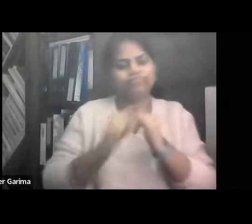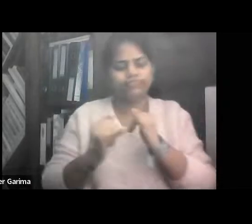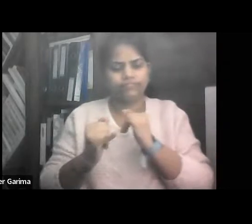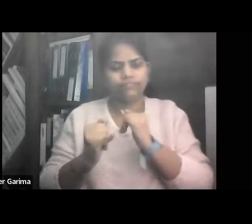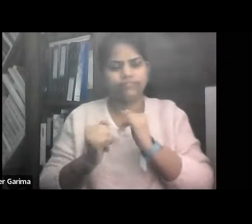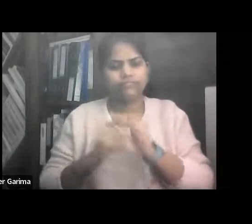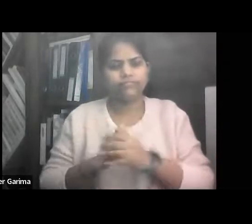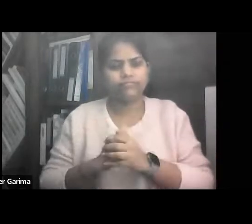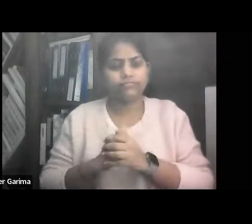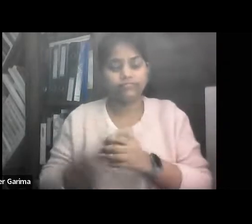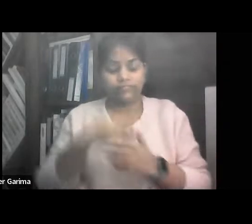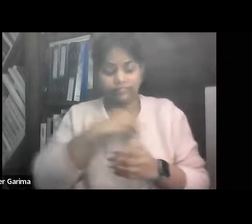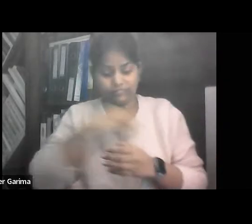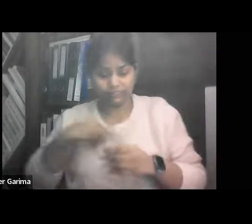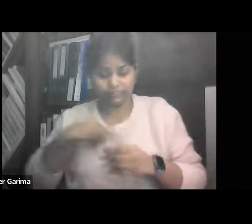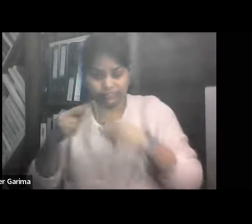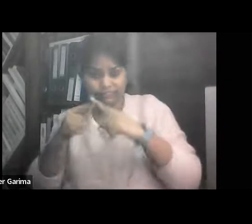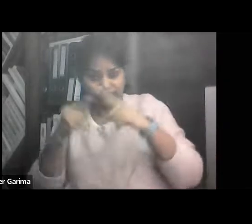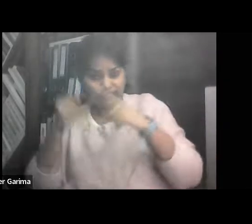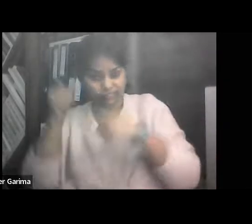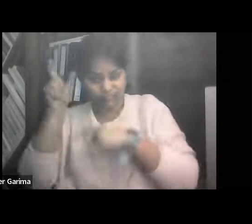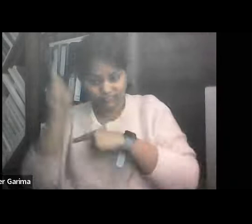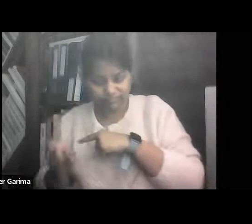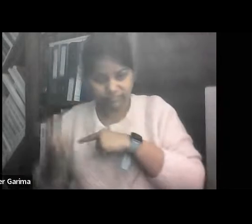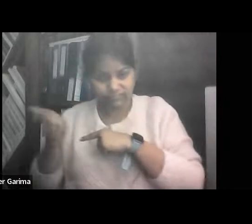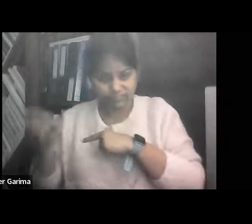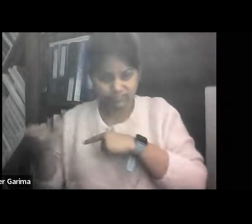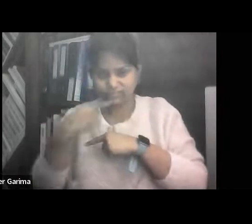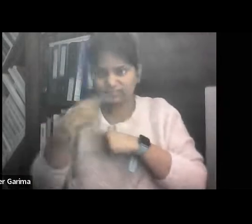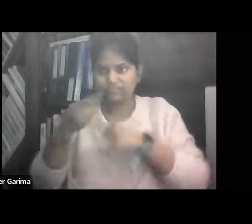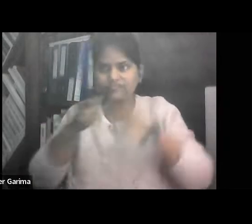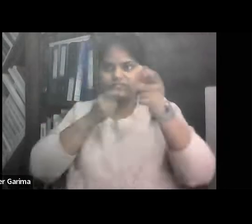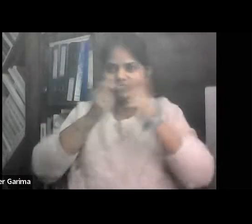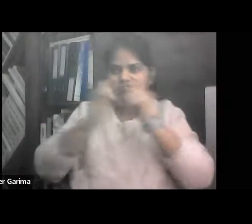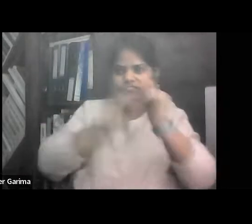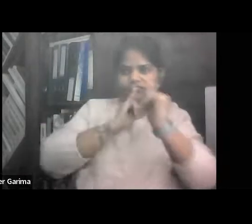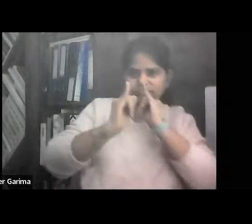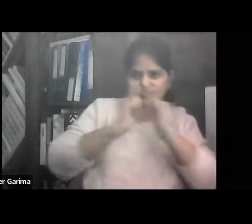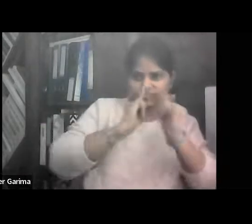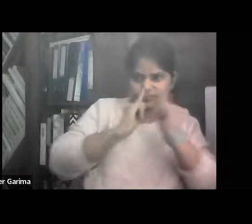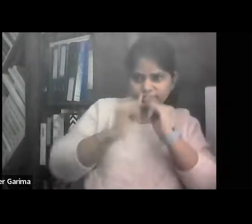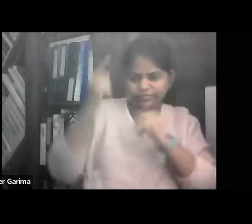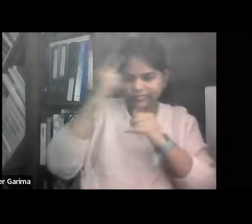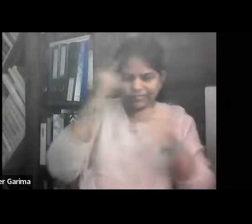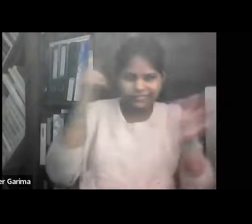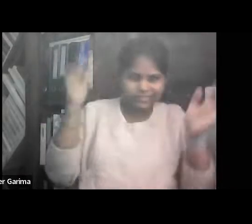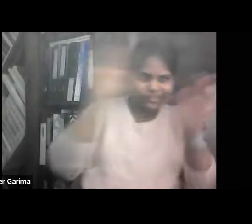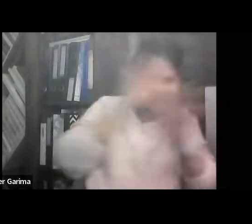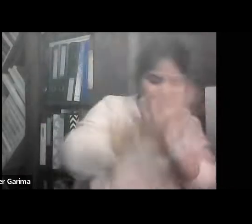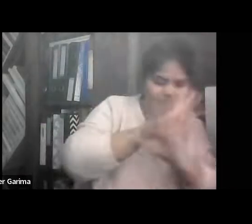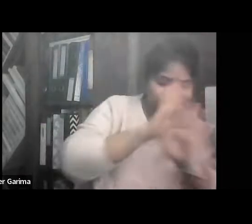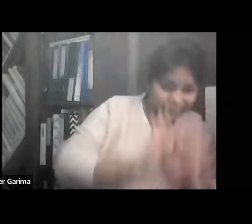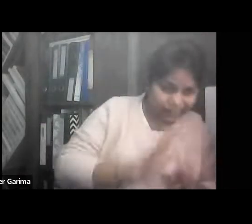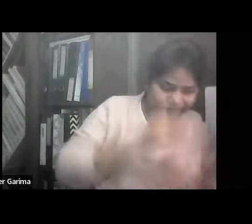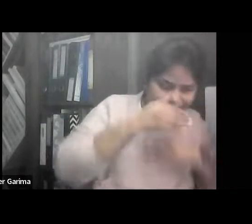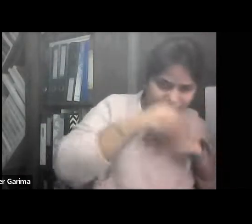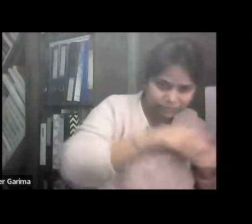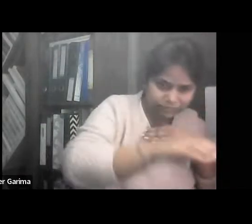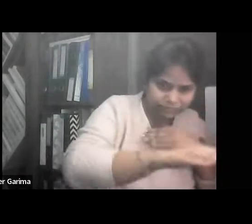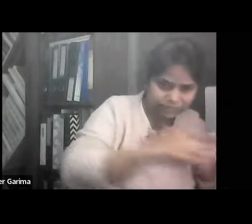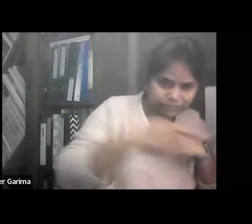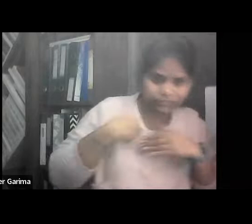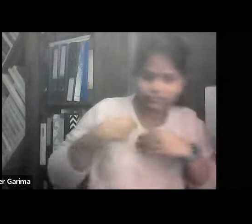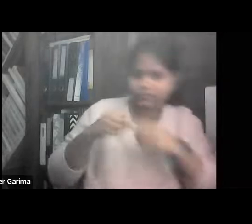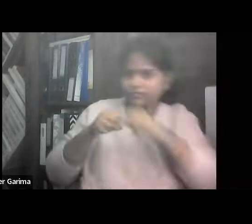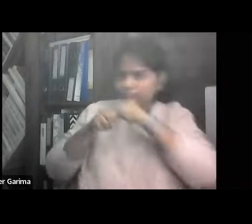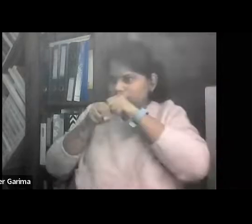Thakkar is introduced in a mock interview conducted by Dan from Darkness, we are thoroughly exposed to the domain